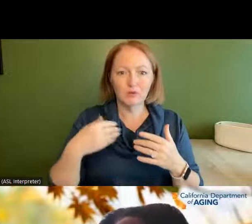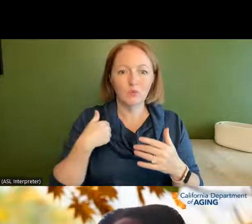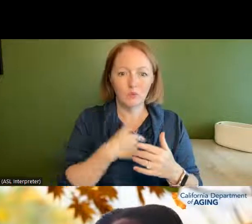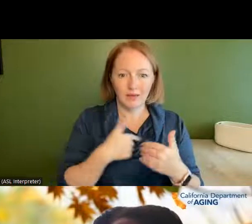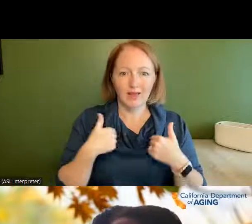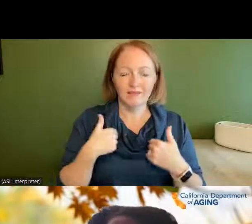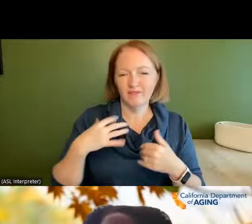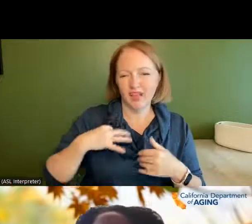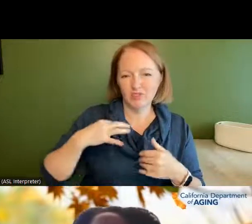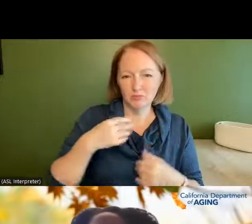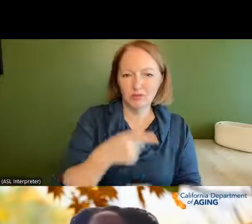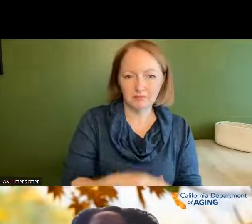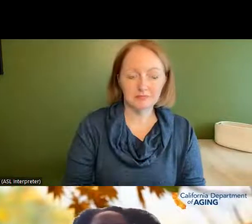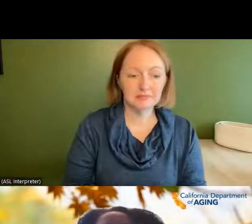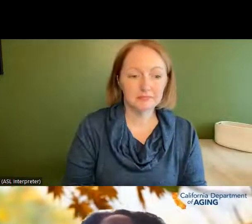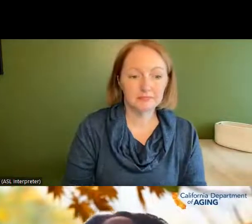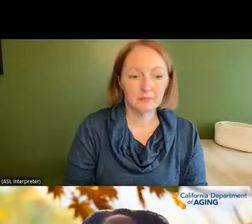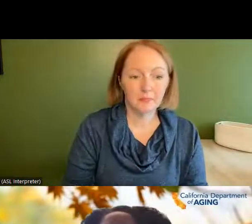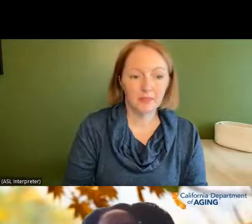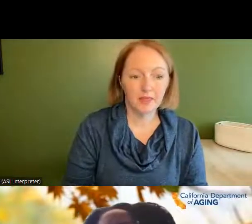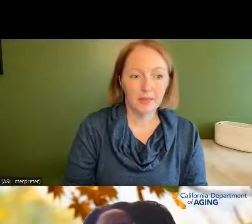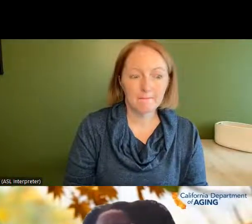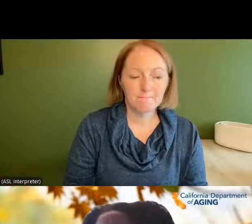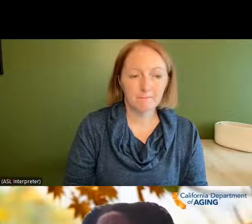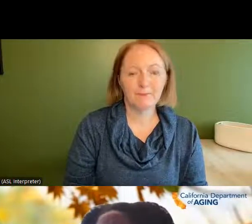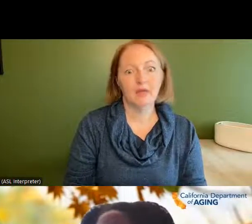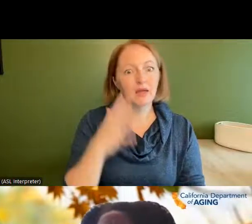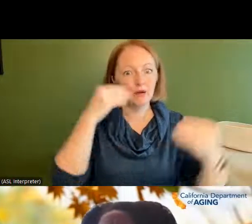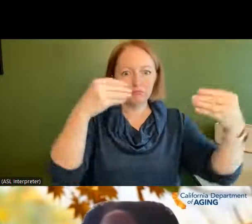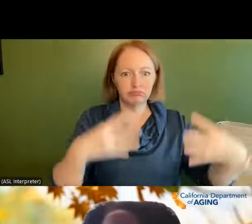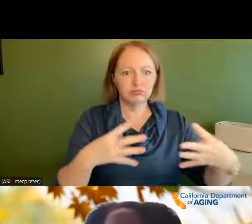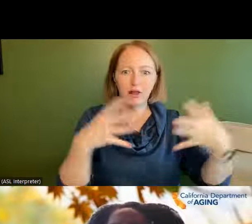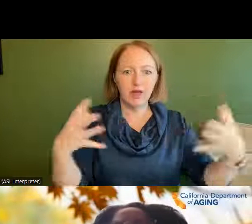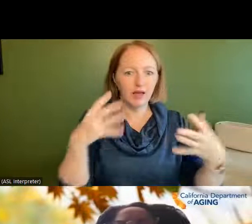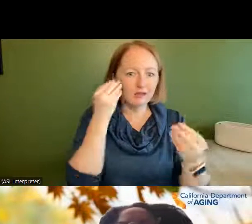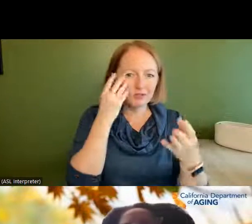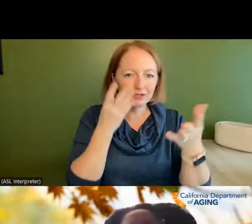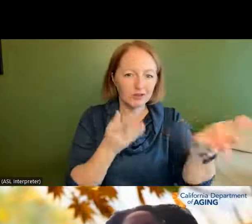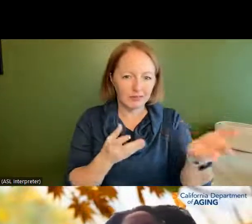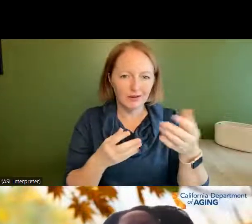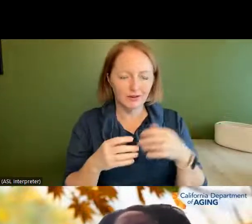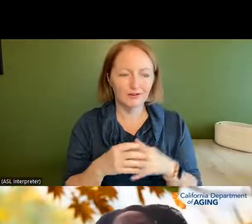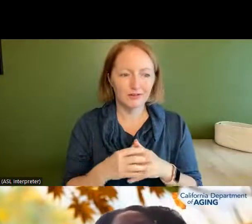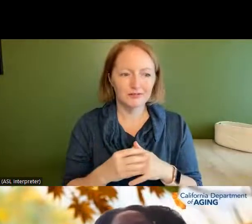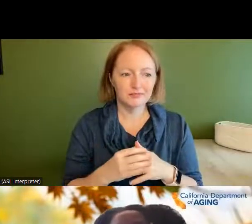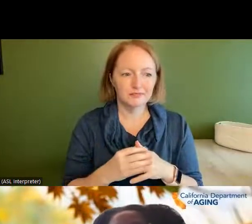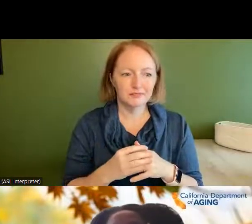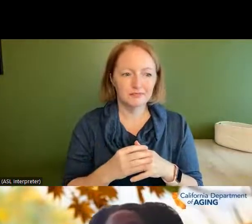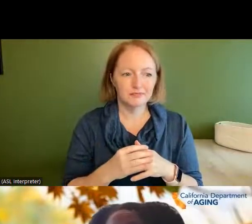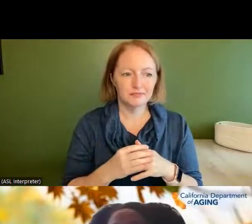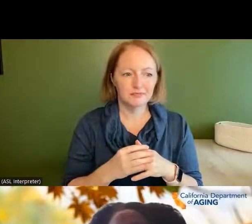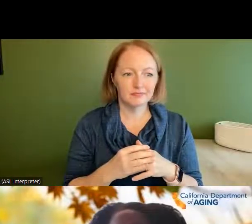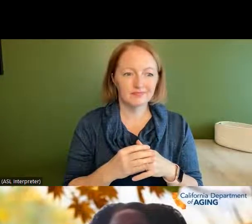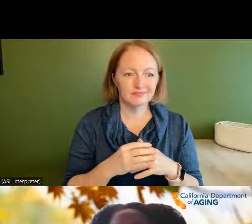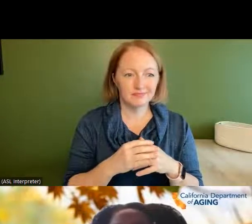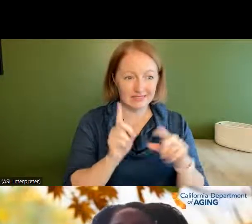are eligible. And so again, I know there's a lot of information here, but and there are a lot of